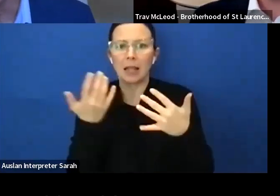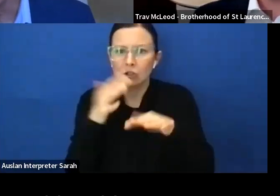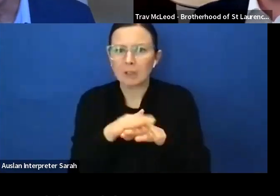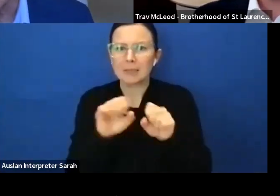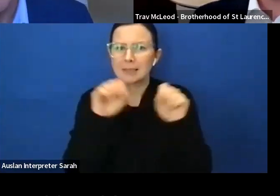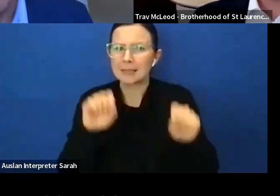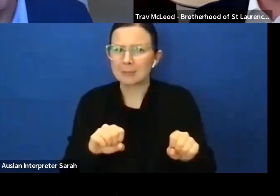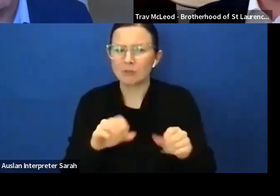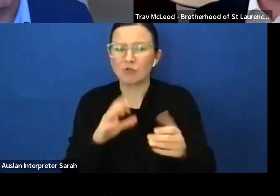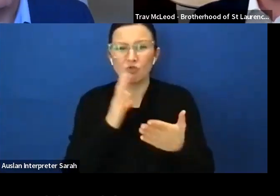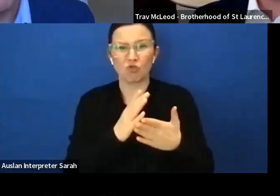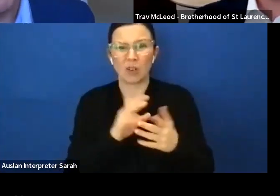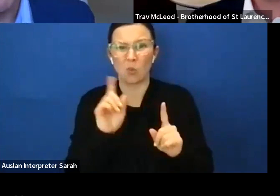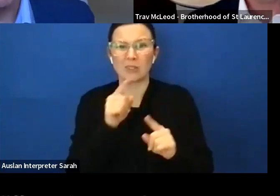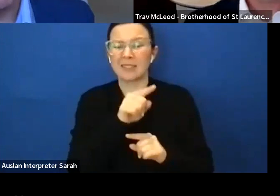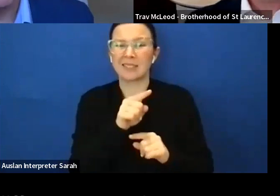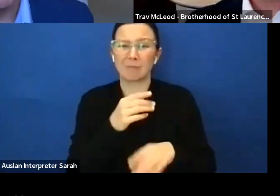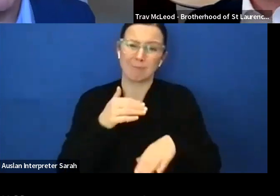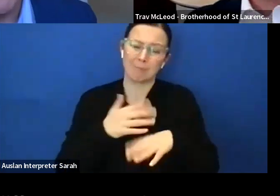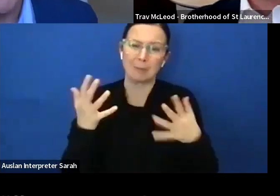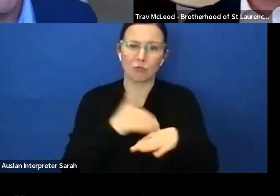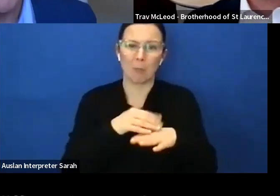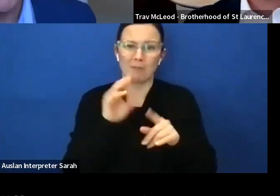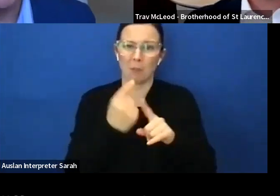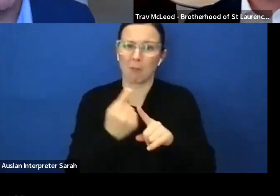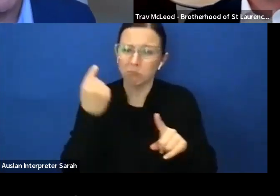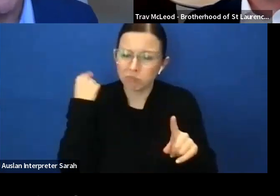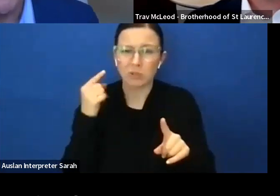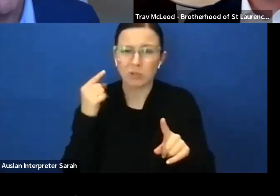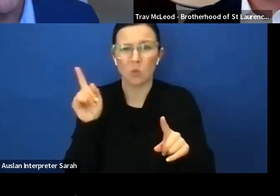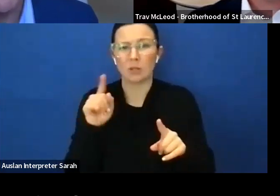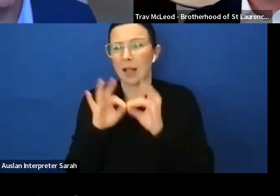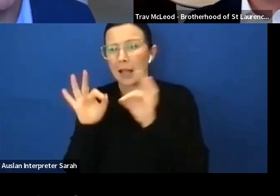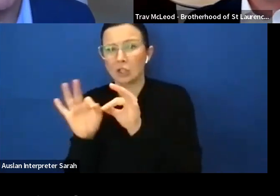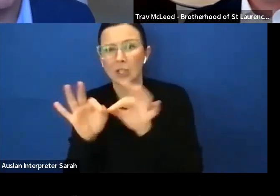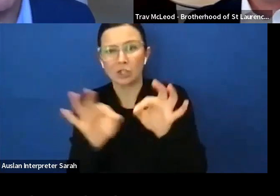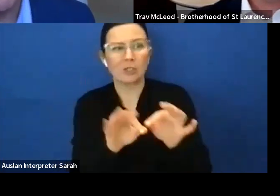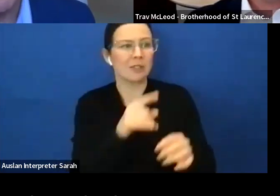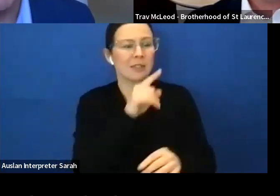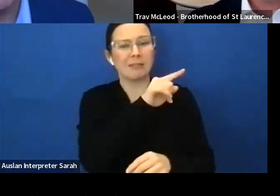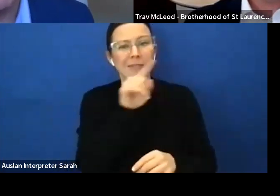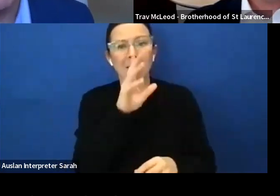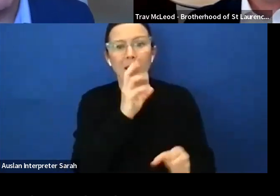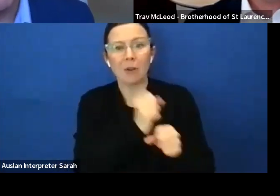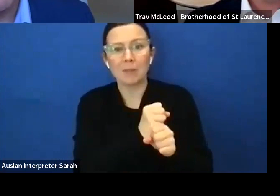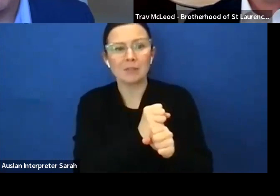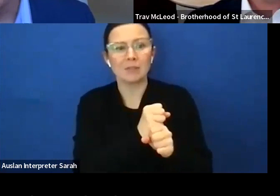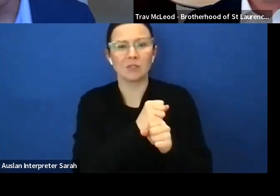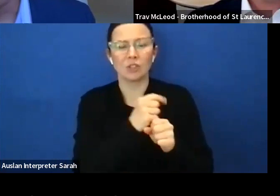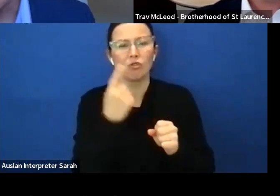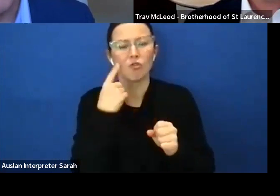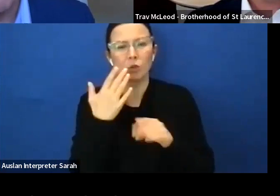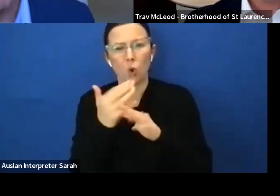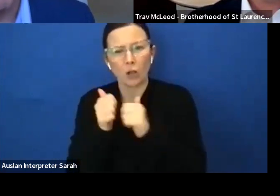I think it's the age-old problem of getting lots of different agencies and lots of different levels of government to work together